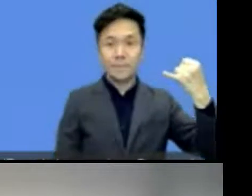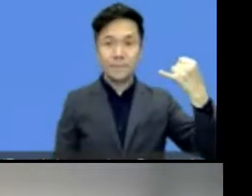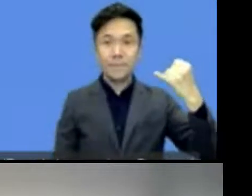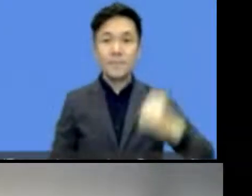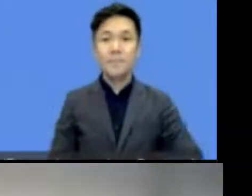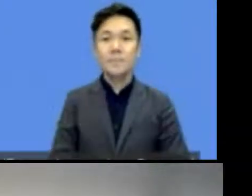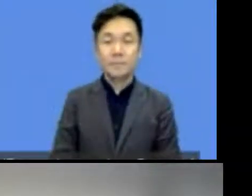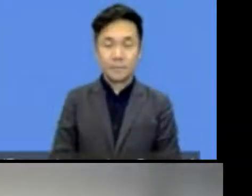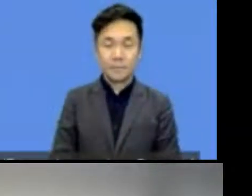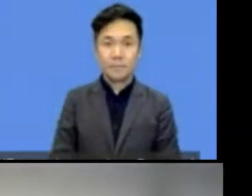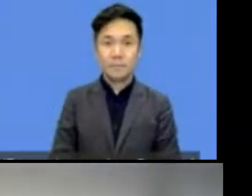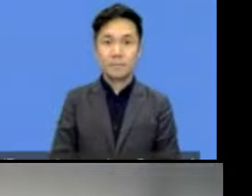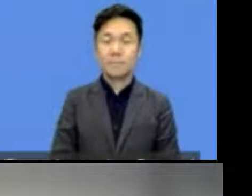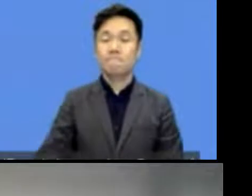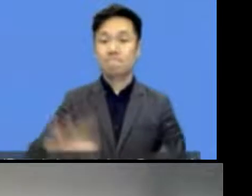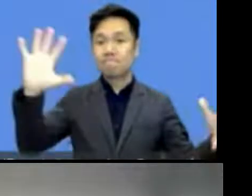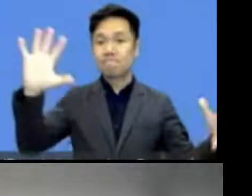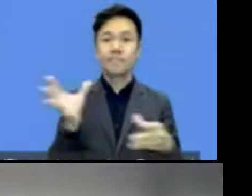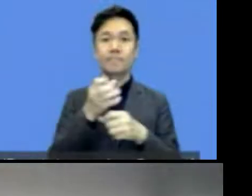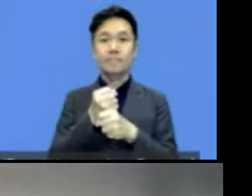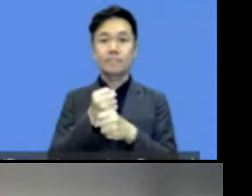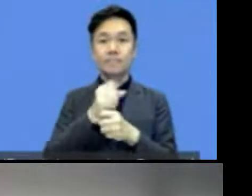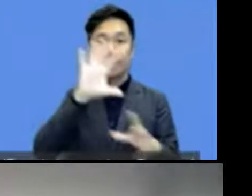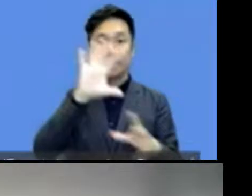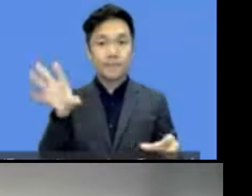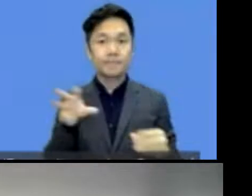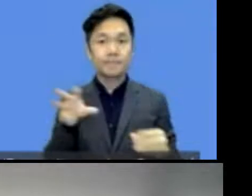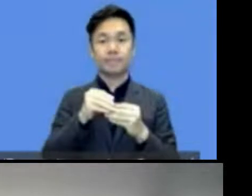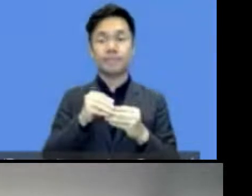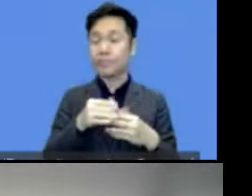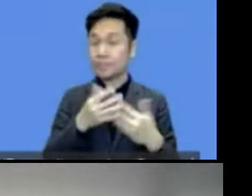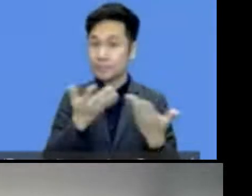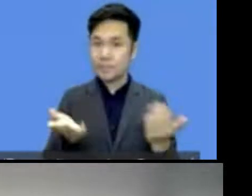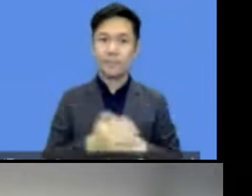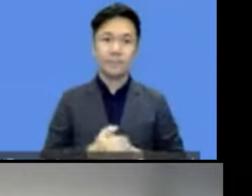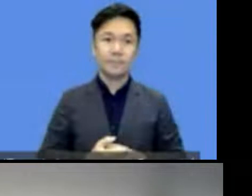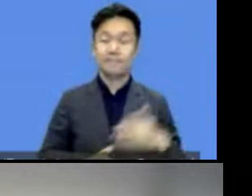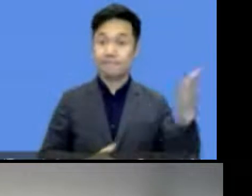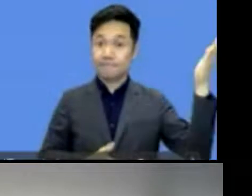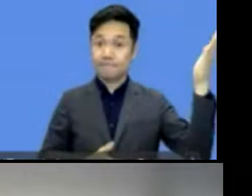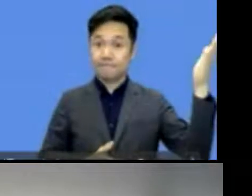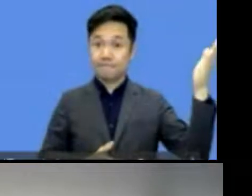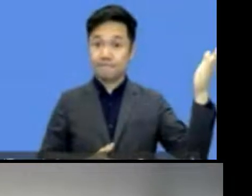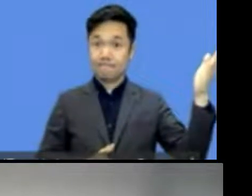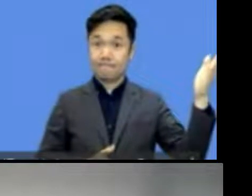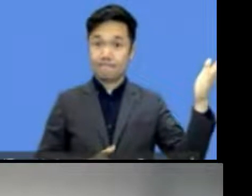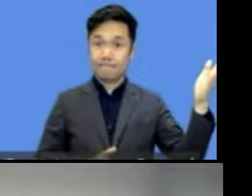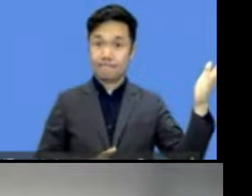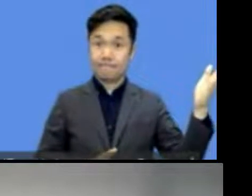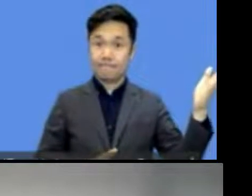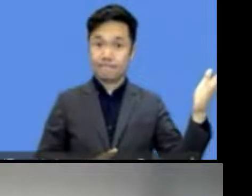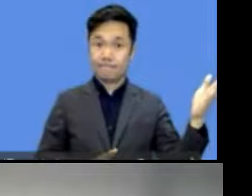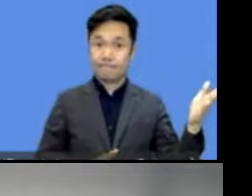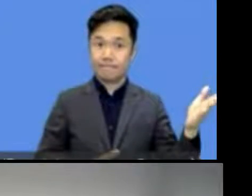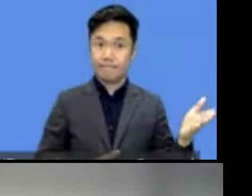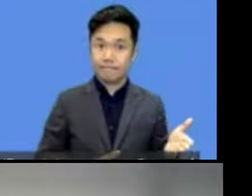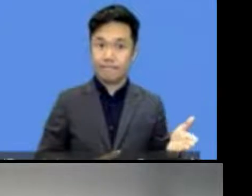So in conclusion, I'd like to share some of the key points.